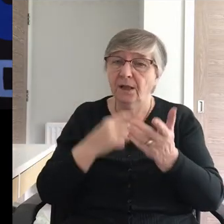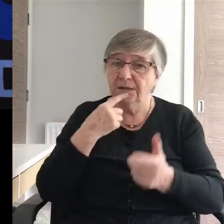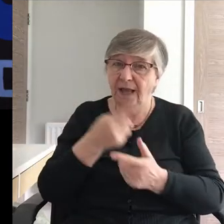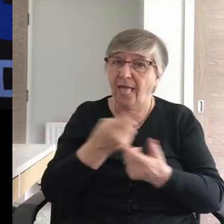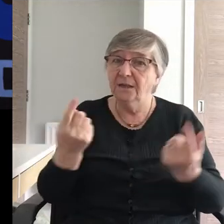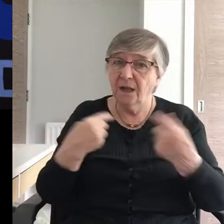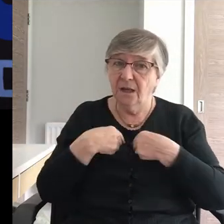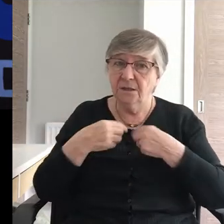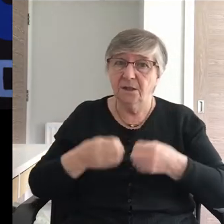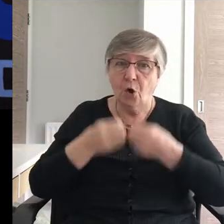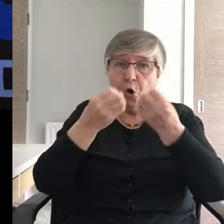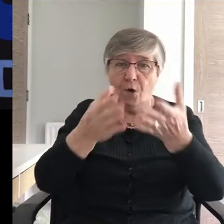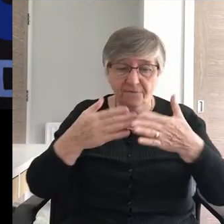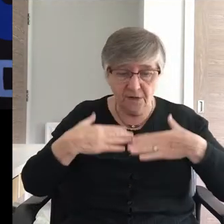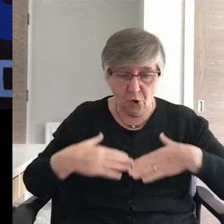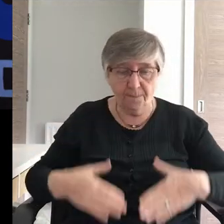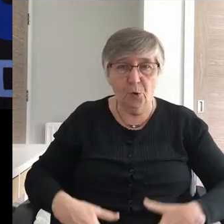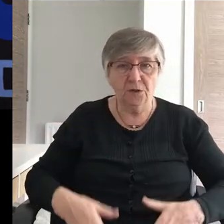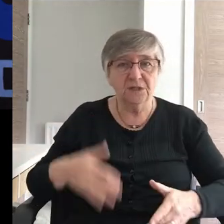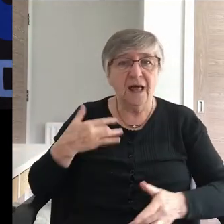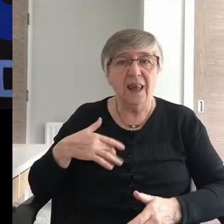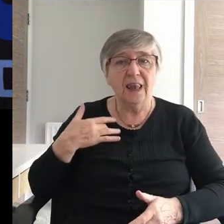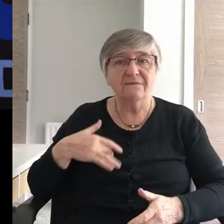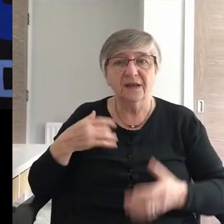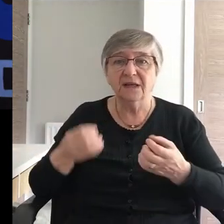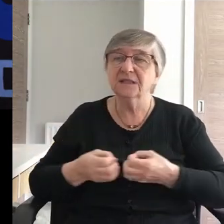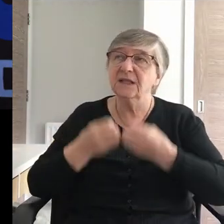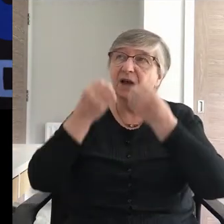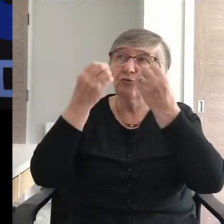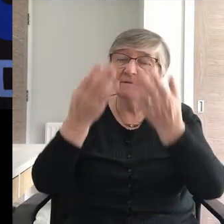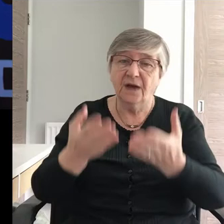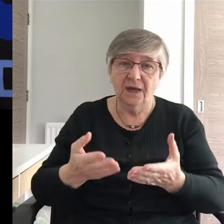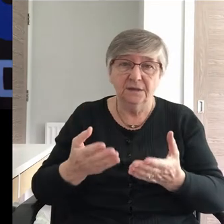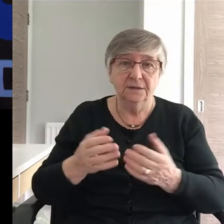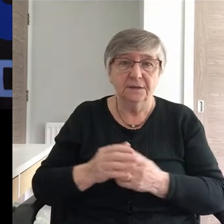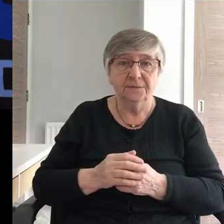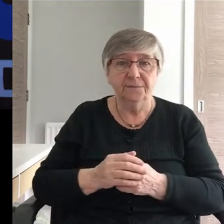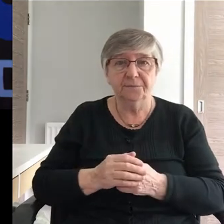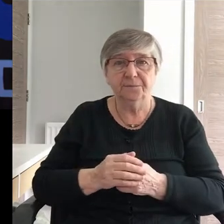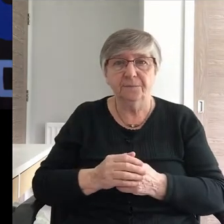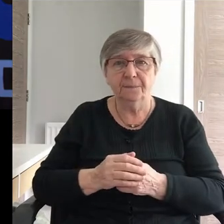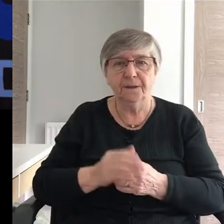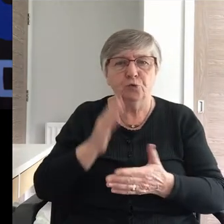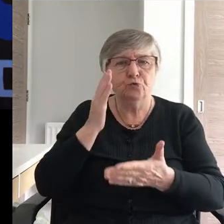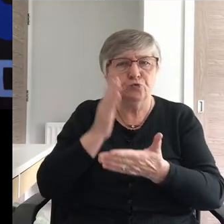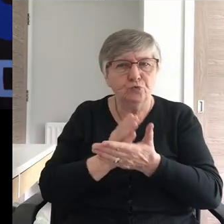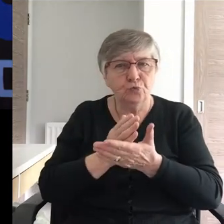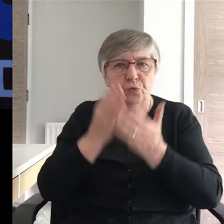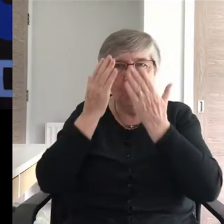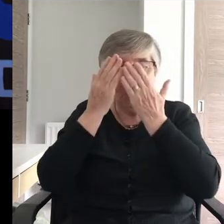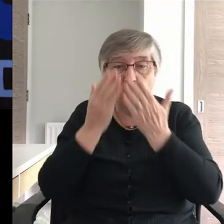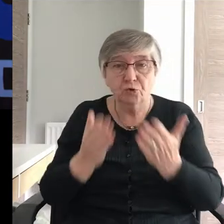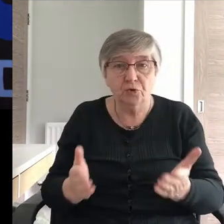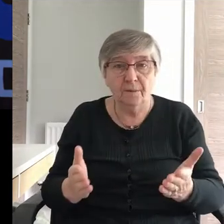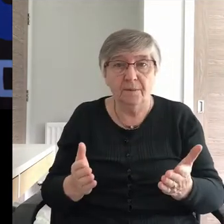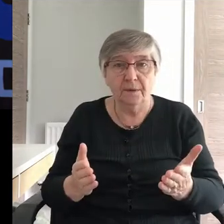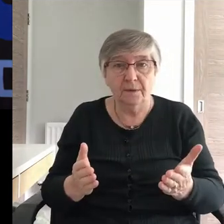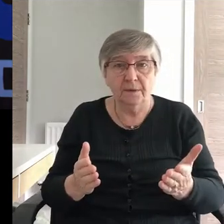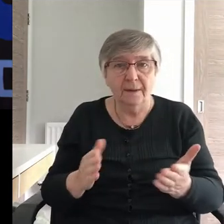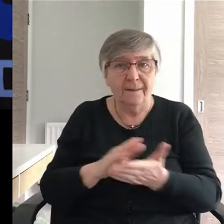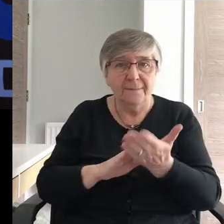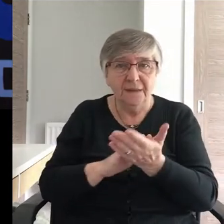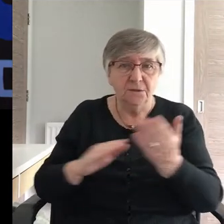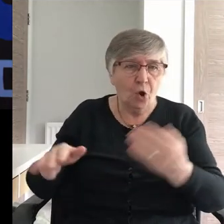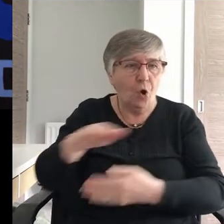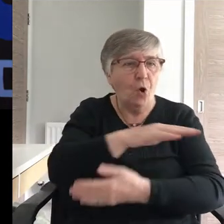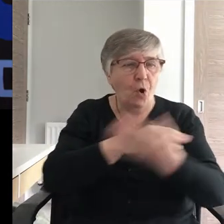our bodies as a living sacrifice, Romans 12:1. True worship encompasses the